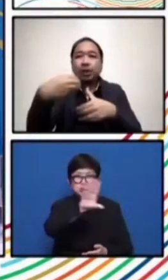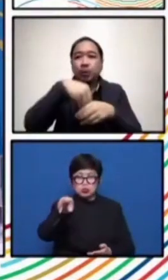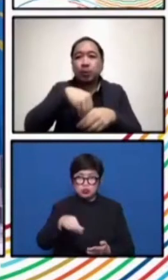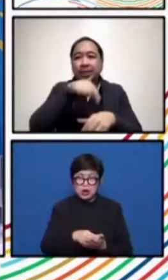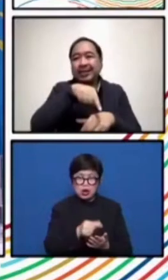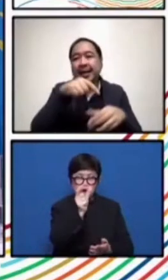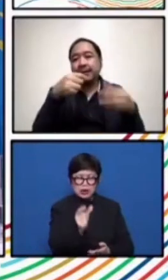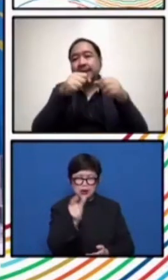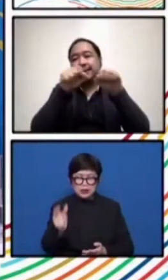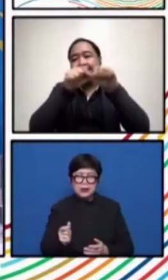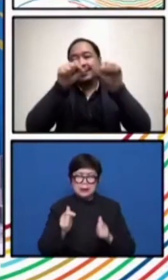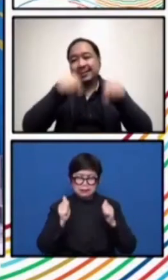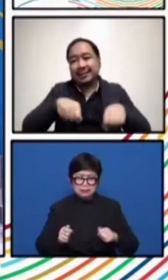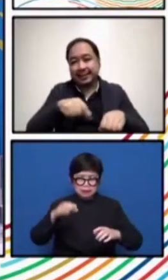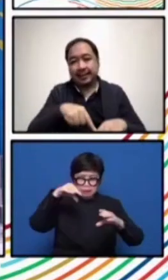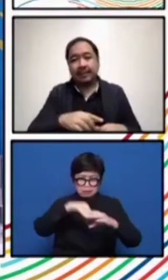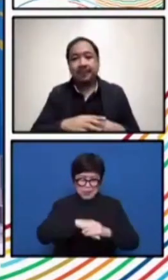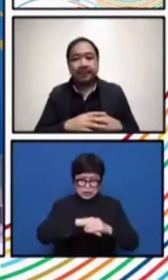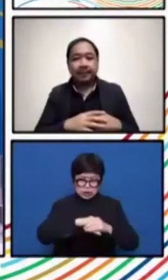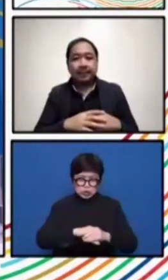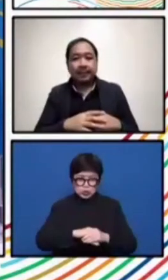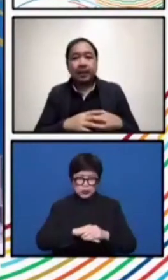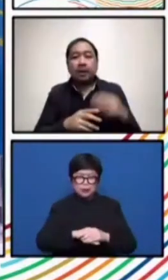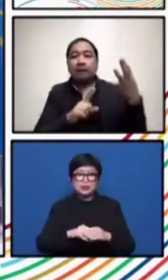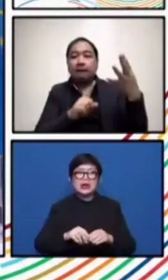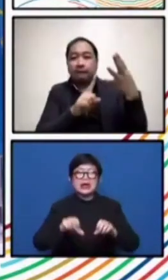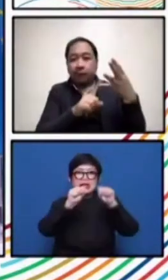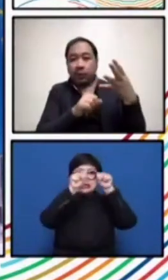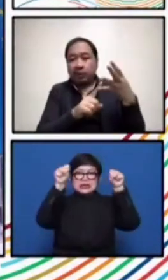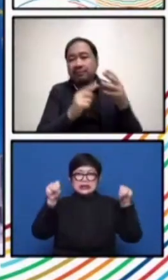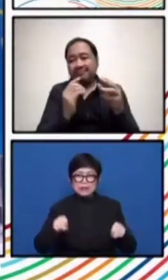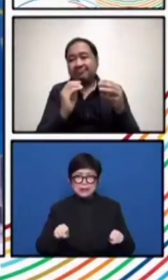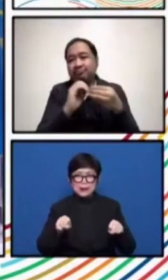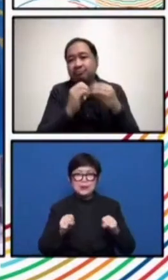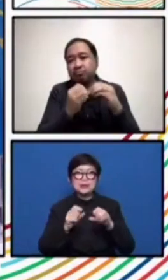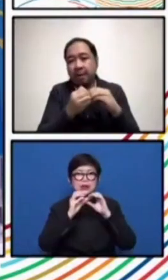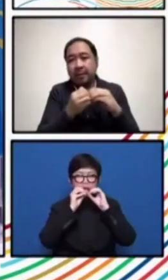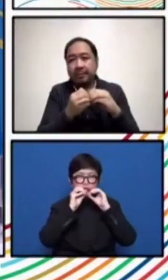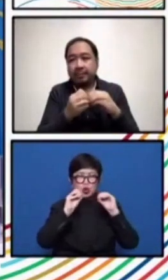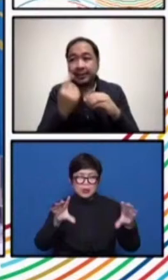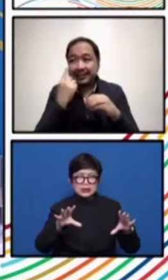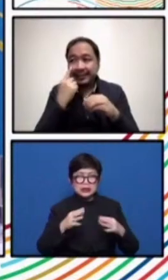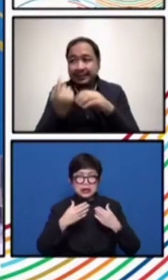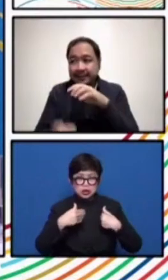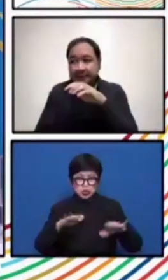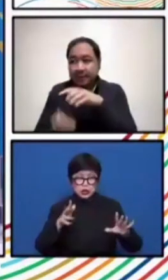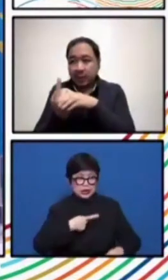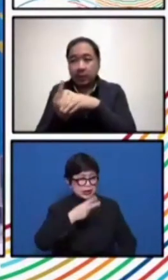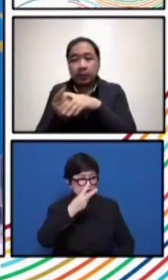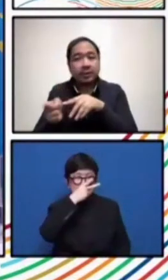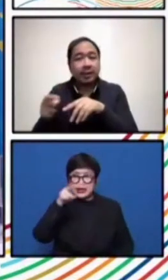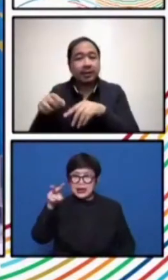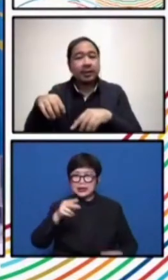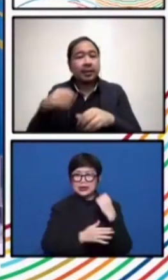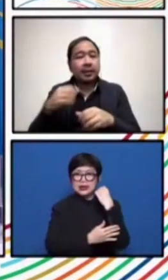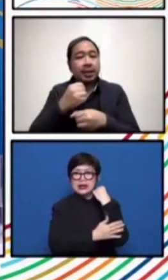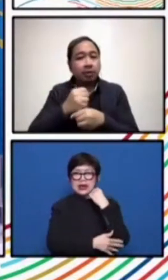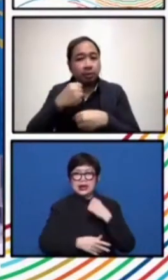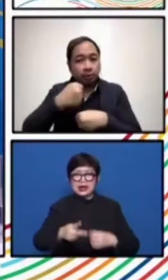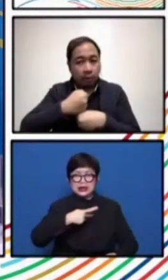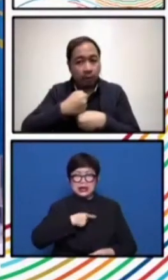system Issue Number Four that we notice that is happening um in the country